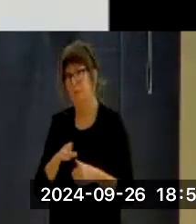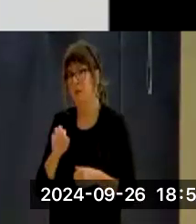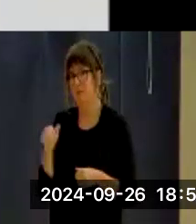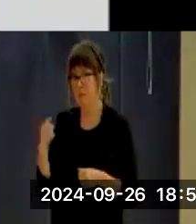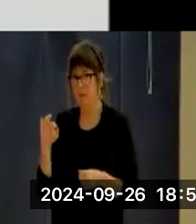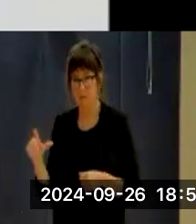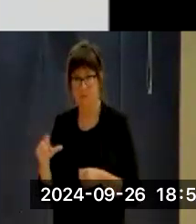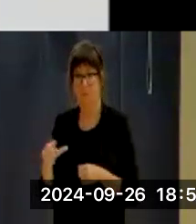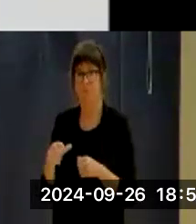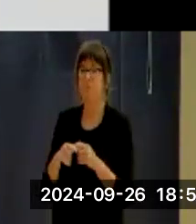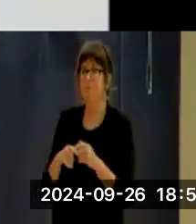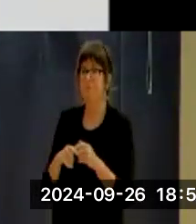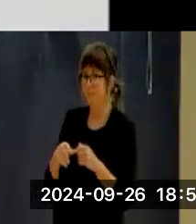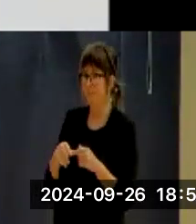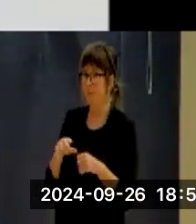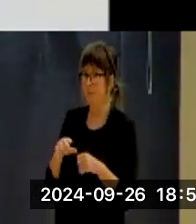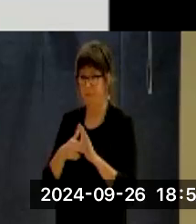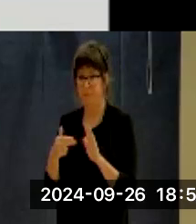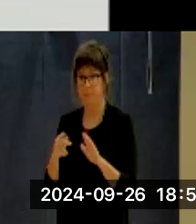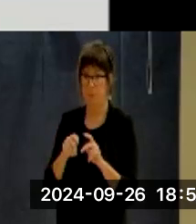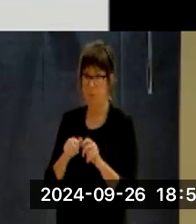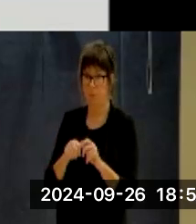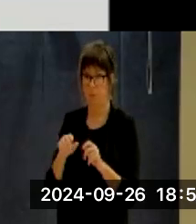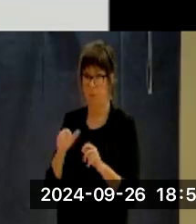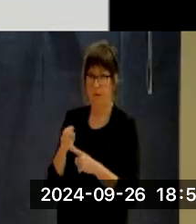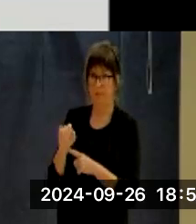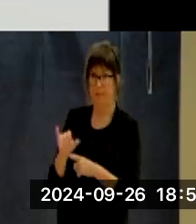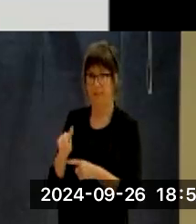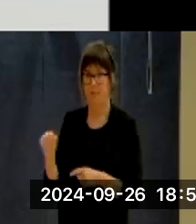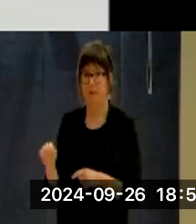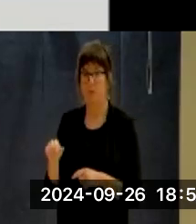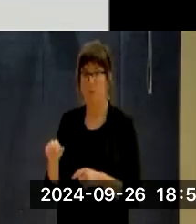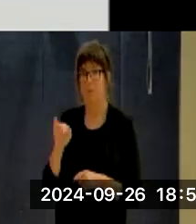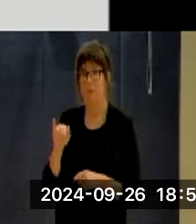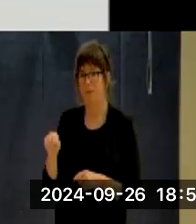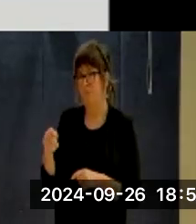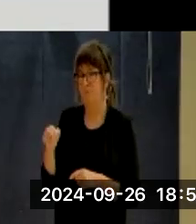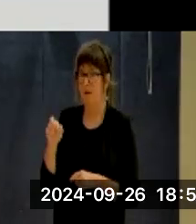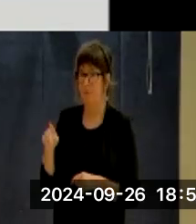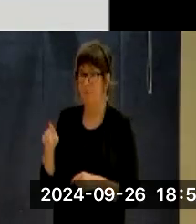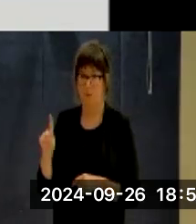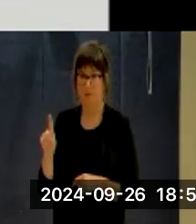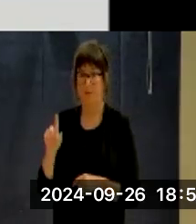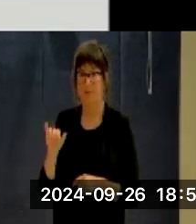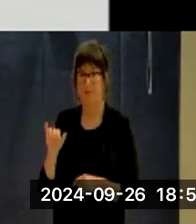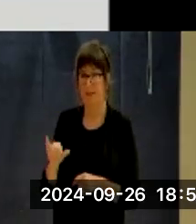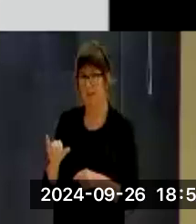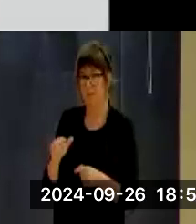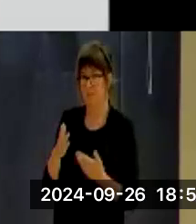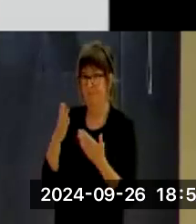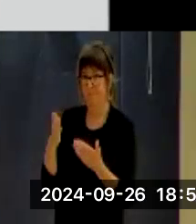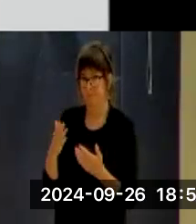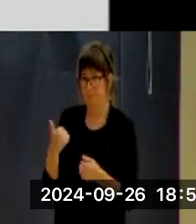disabled, or Prop 1, which was, of course, the ballot measure from earlier this year, and then on and